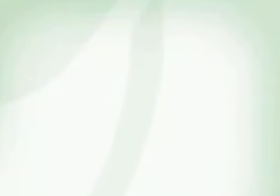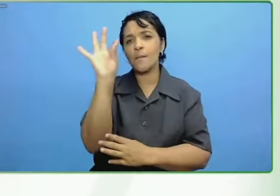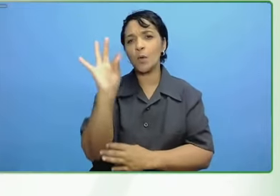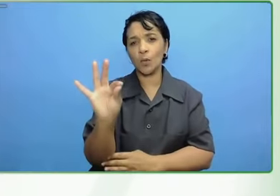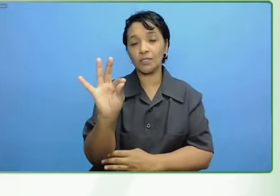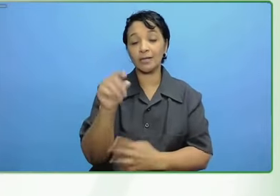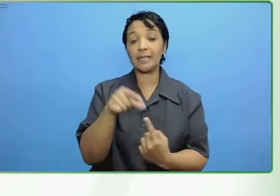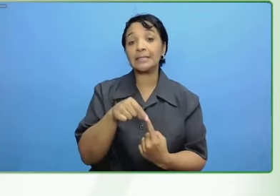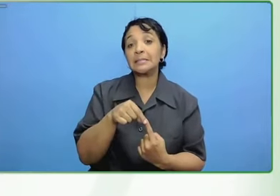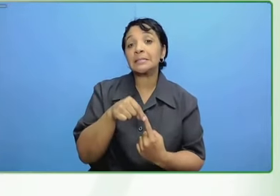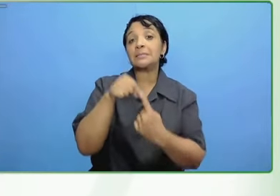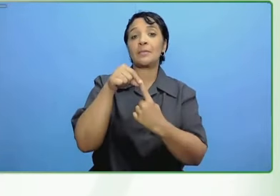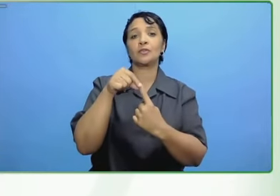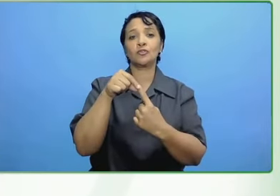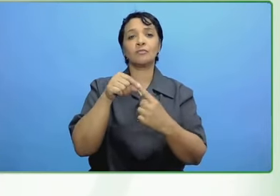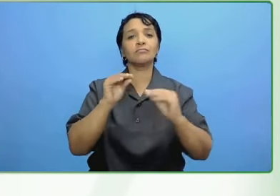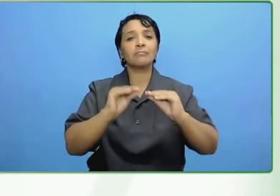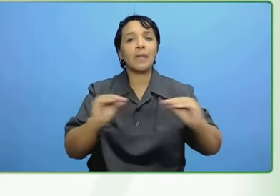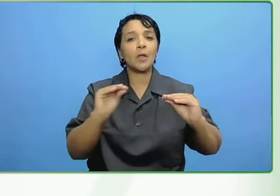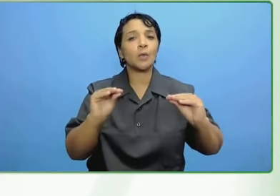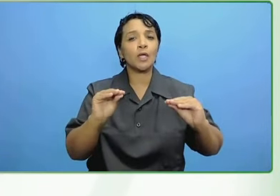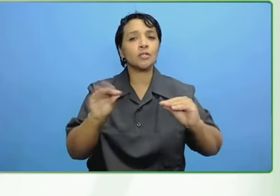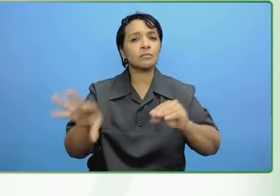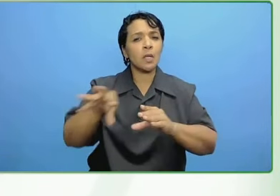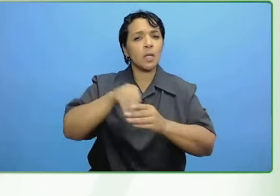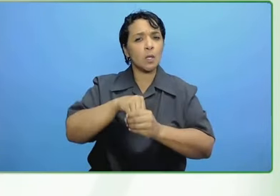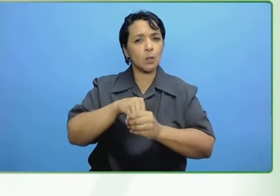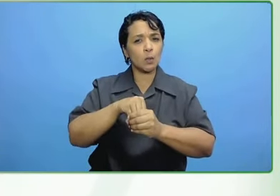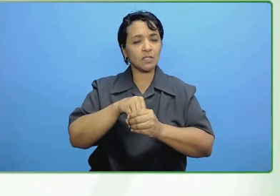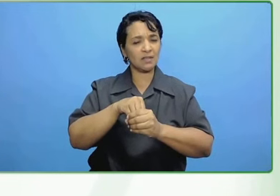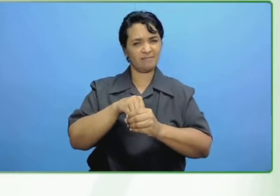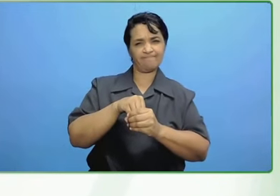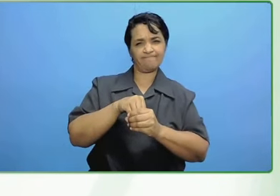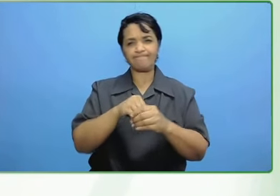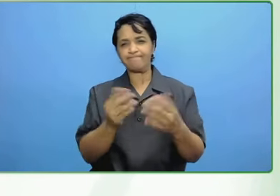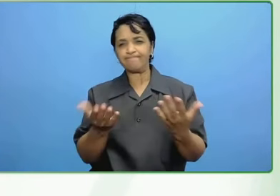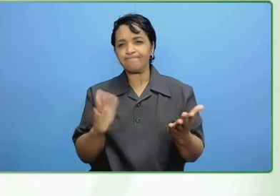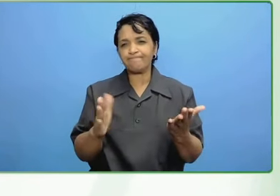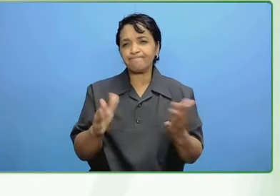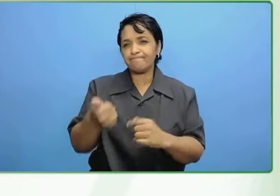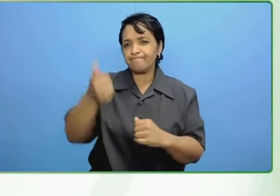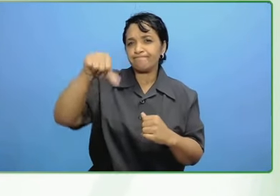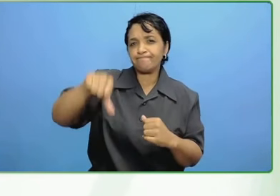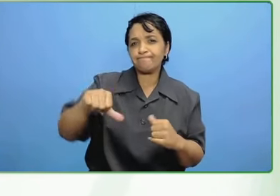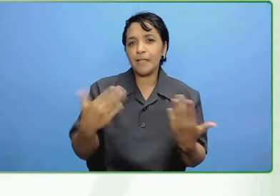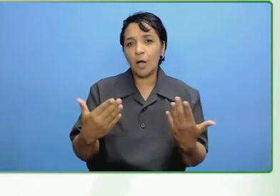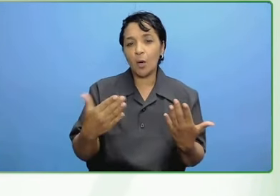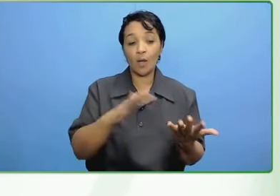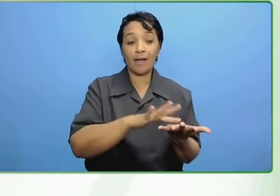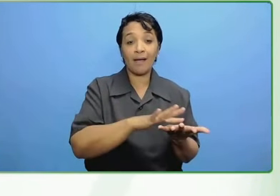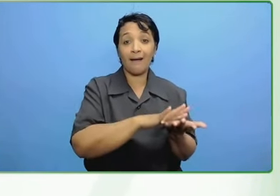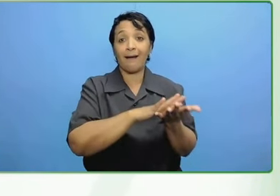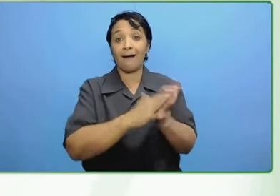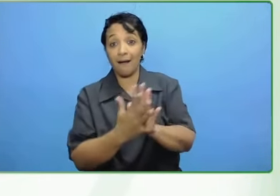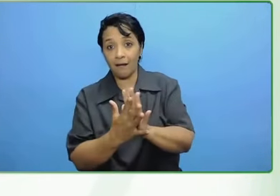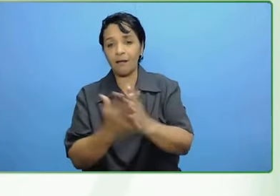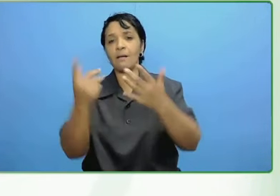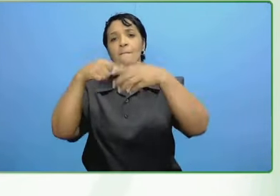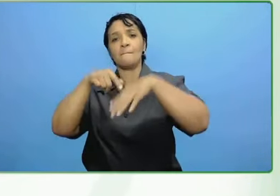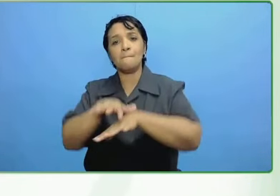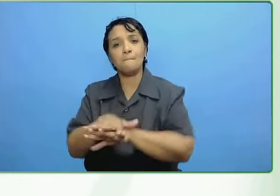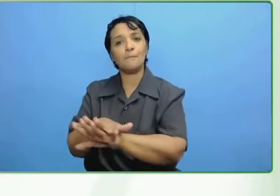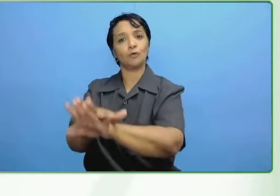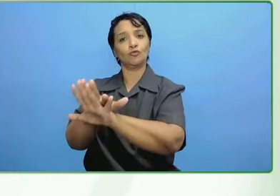education settings are and how inclusive the mainstream education is to allow to